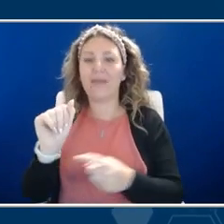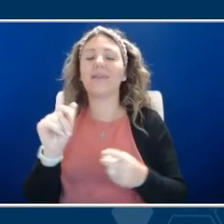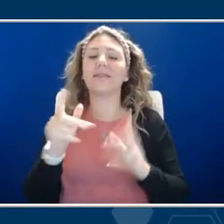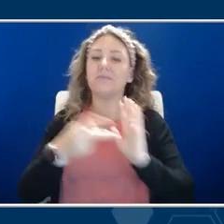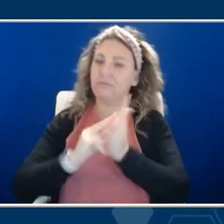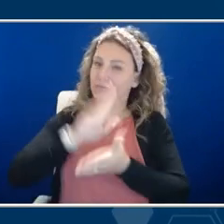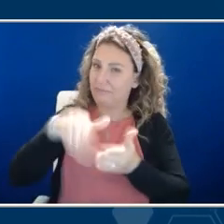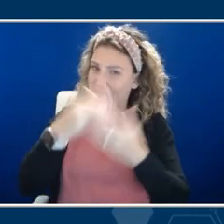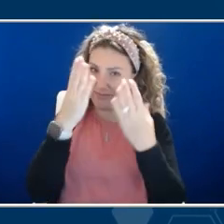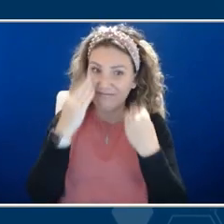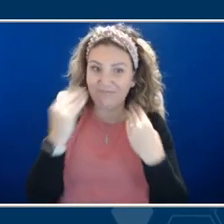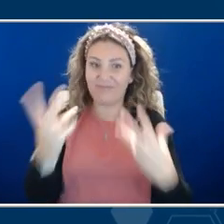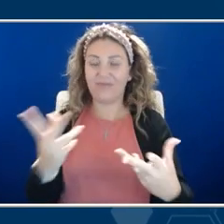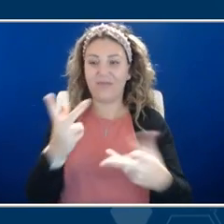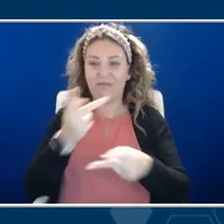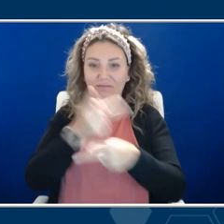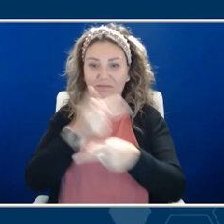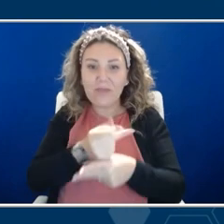information is kept